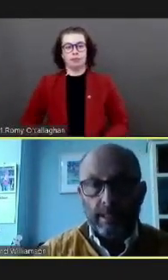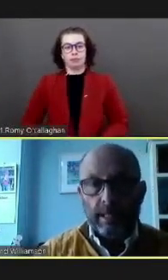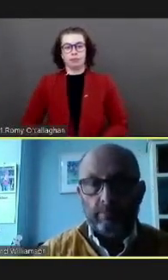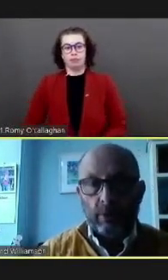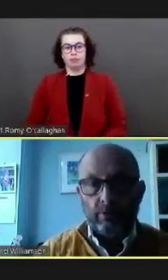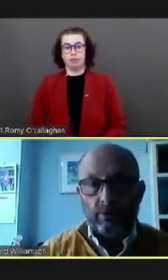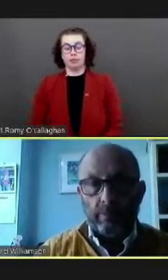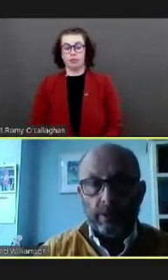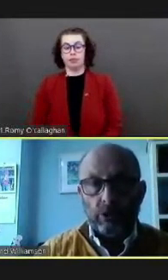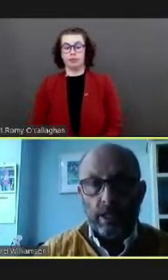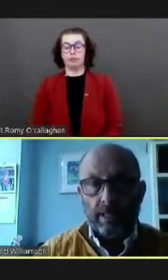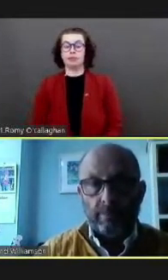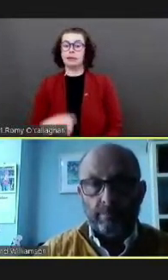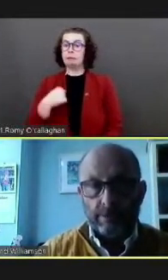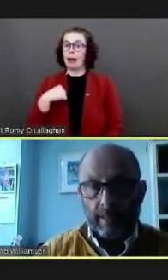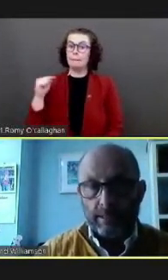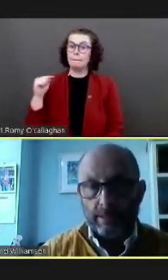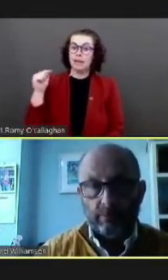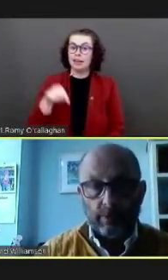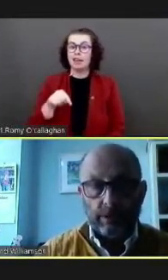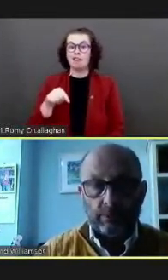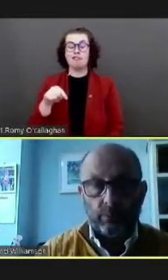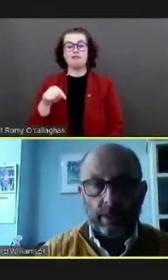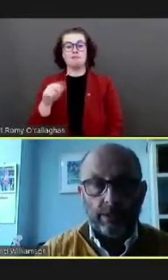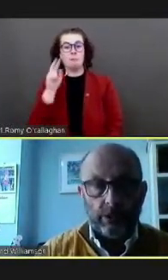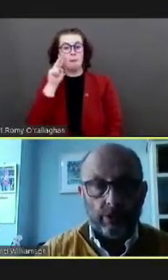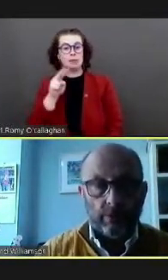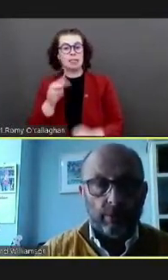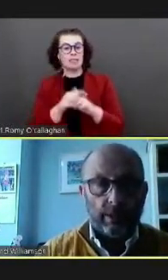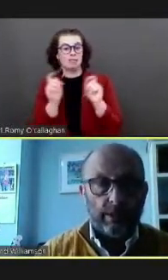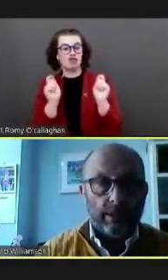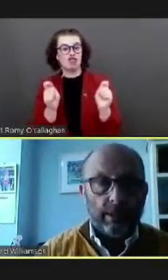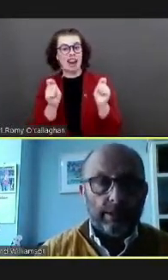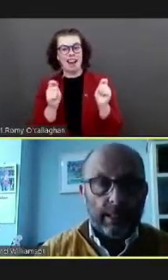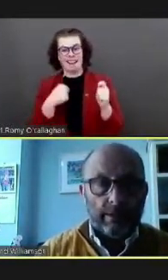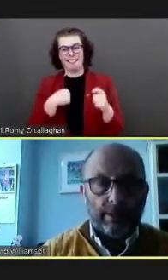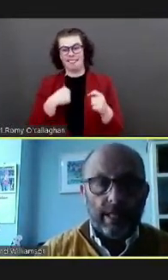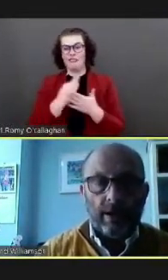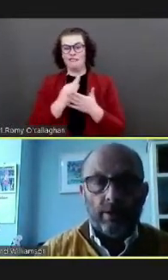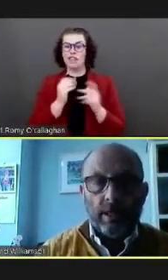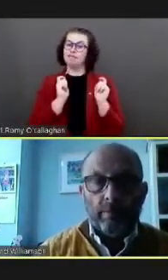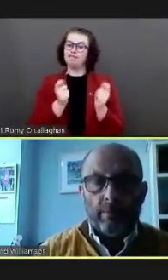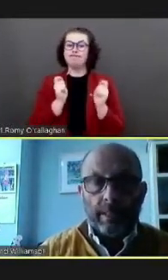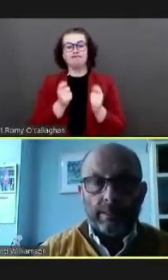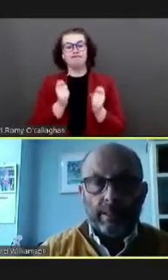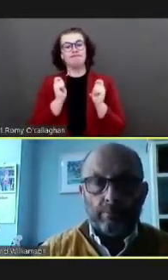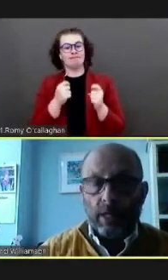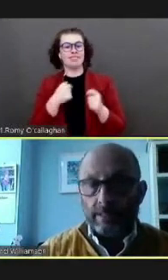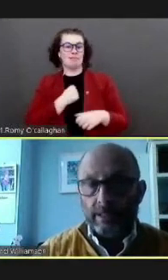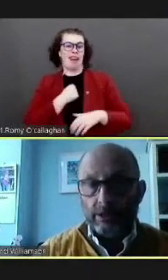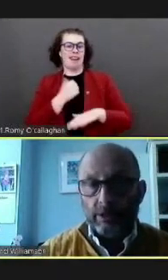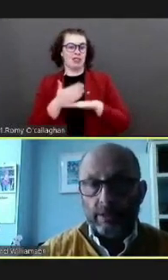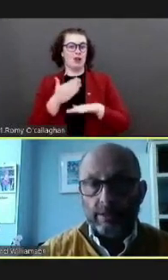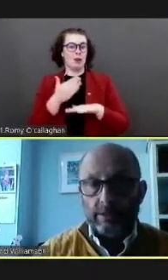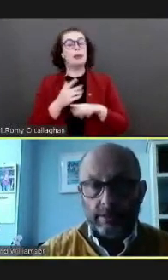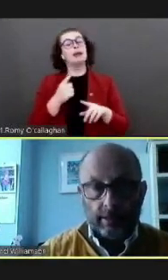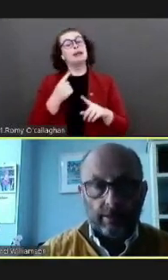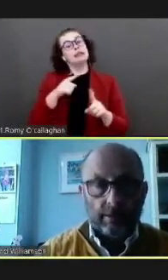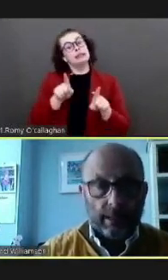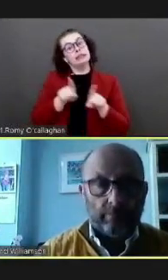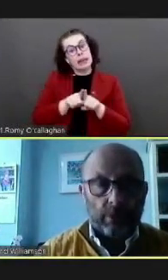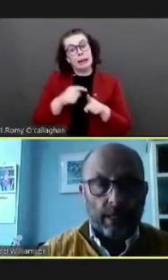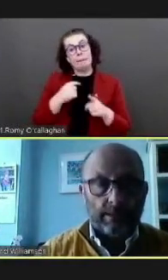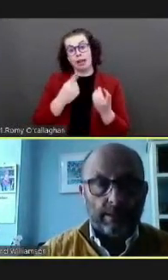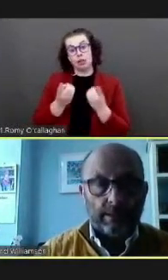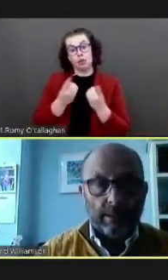come today both from a training perspective, which is what I do and what I deliver now, but as a practitioner